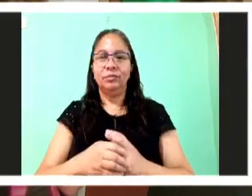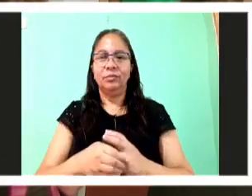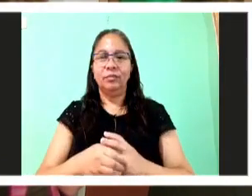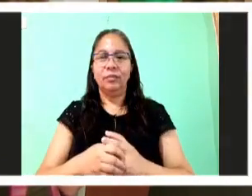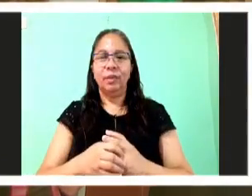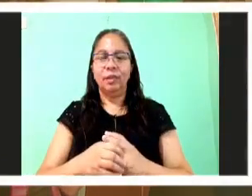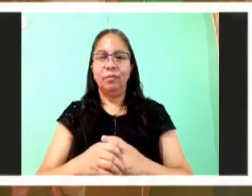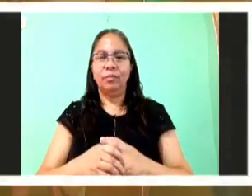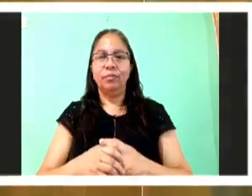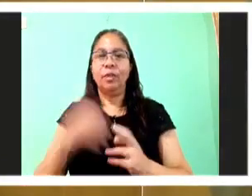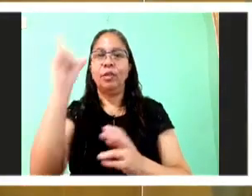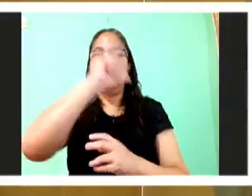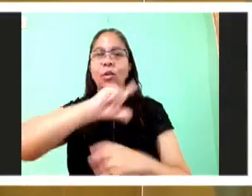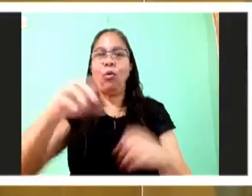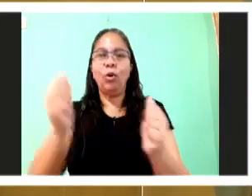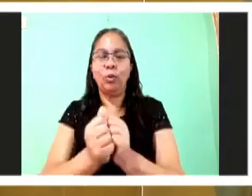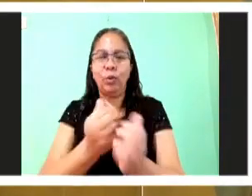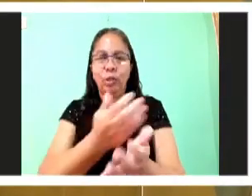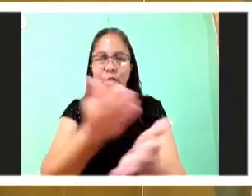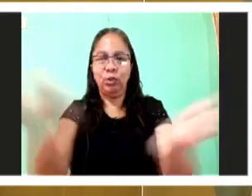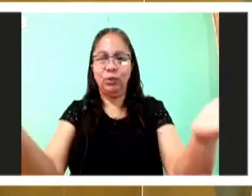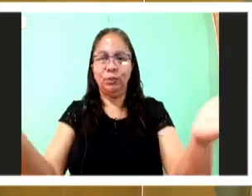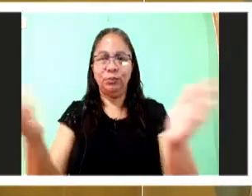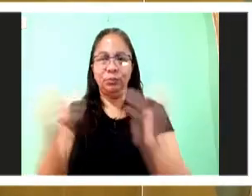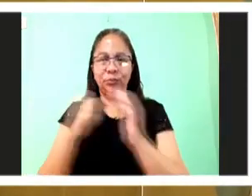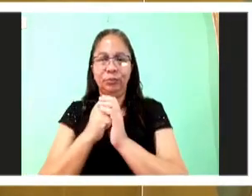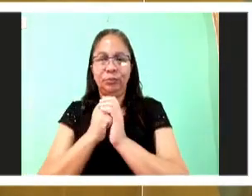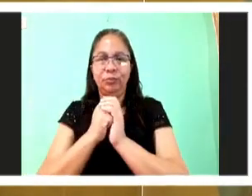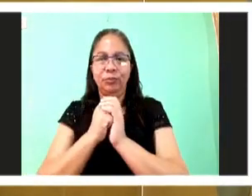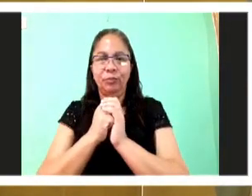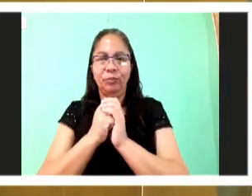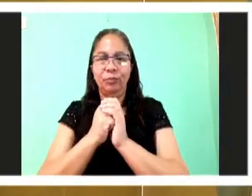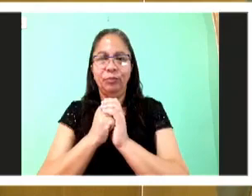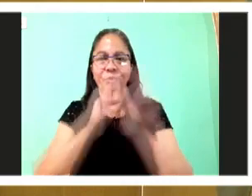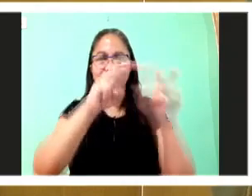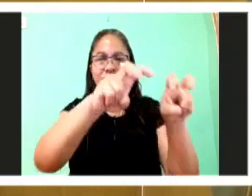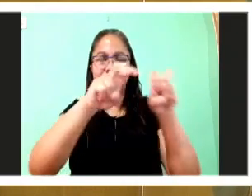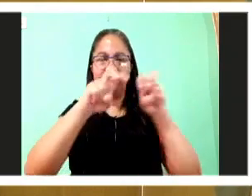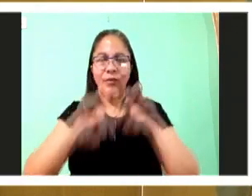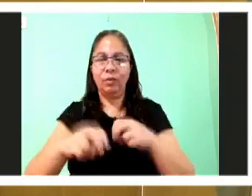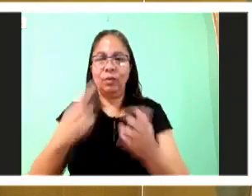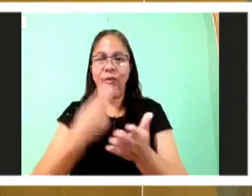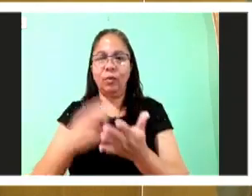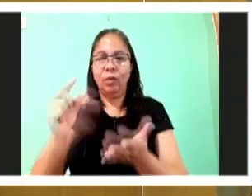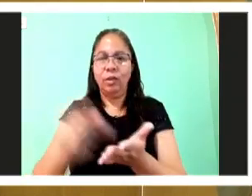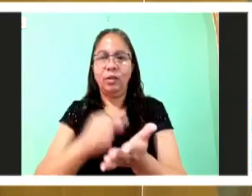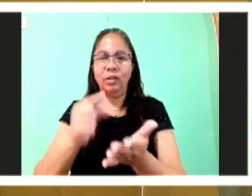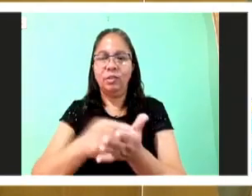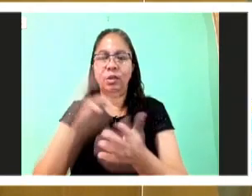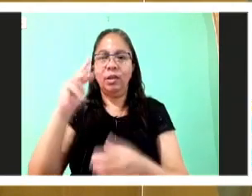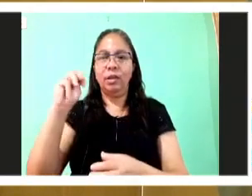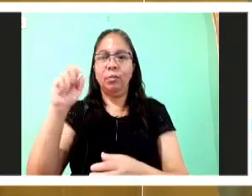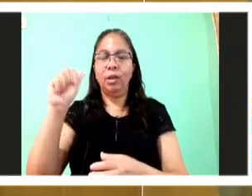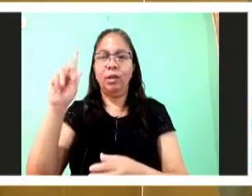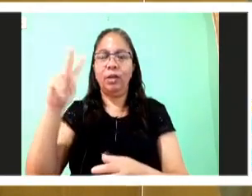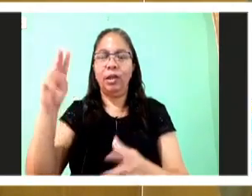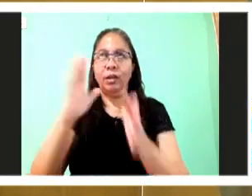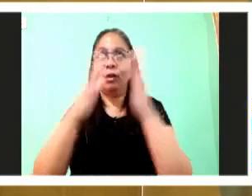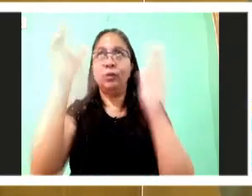hallelujah. The Lord be with you. And with your spirit. A reading from the Holy Gospel according to Mark.